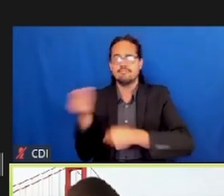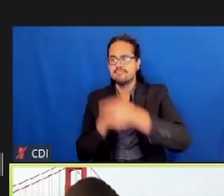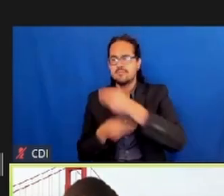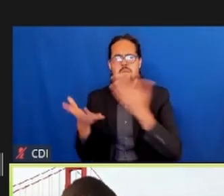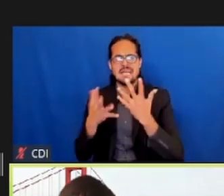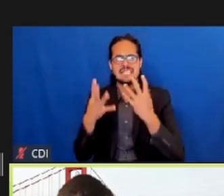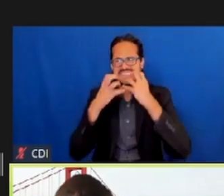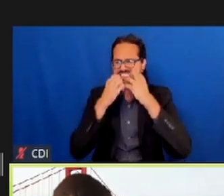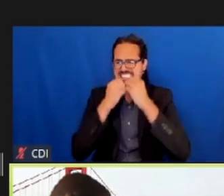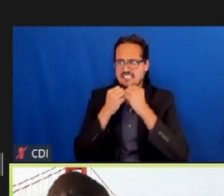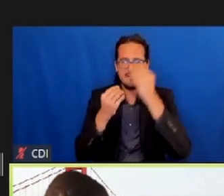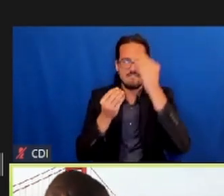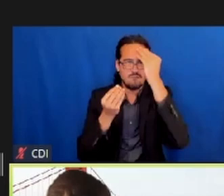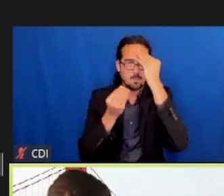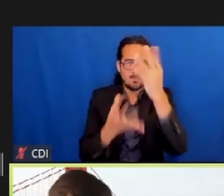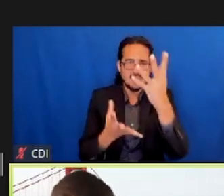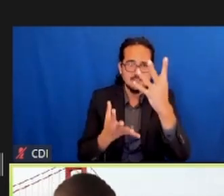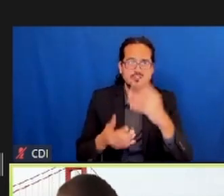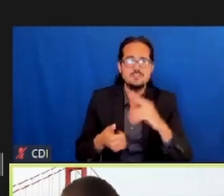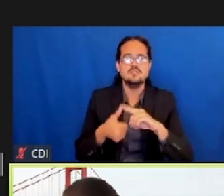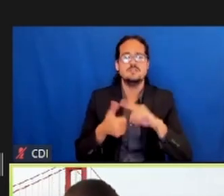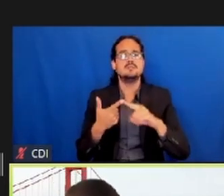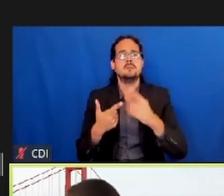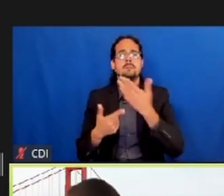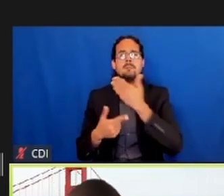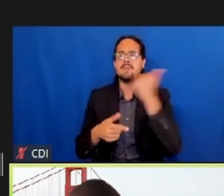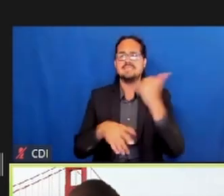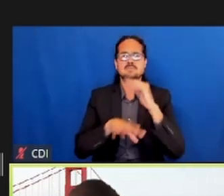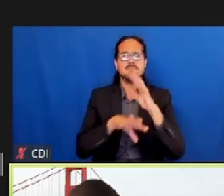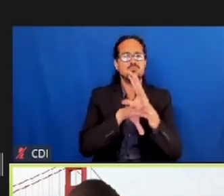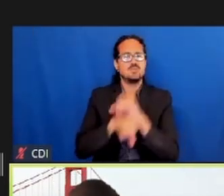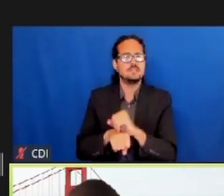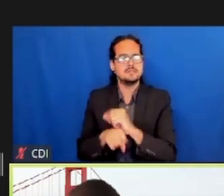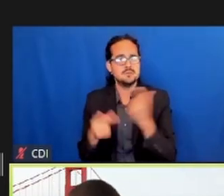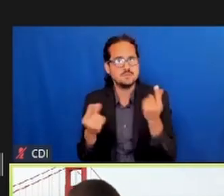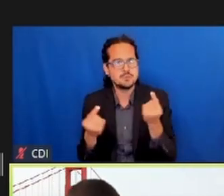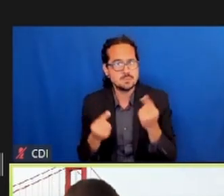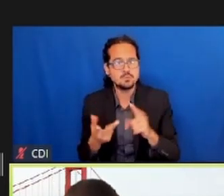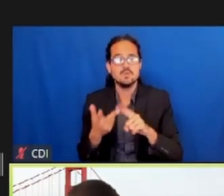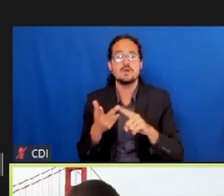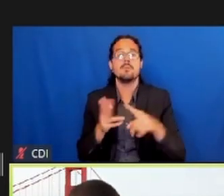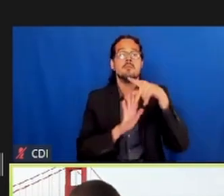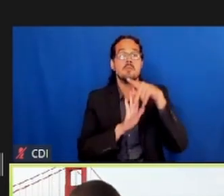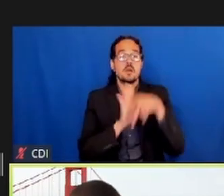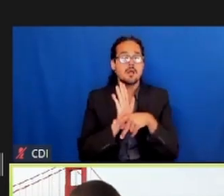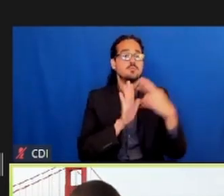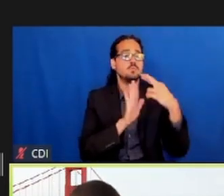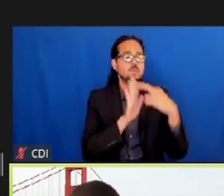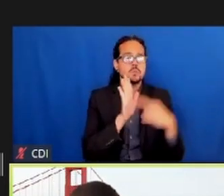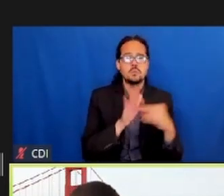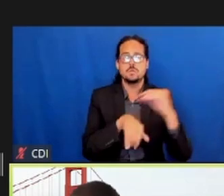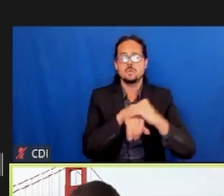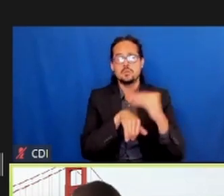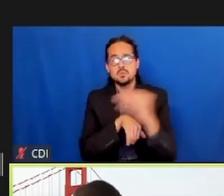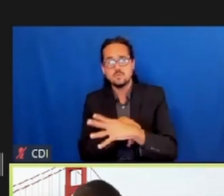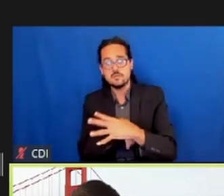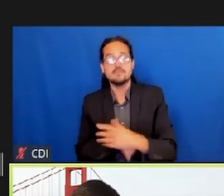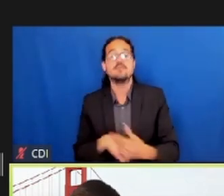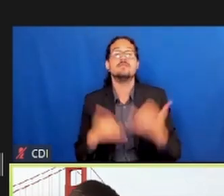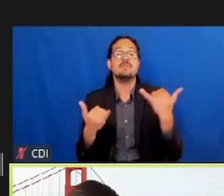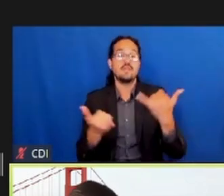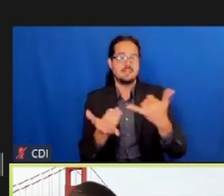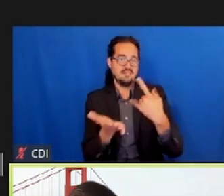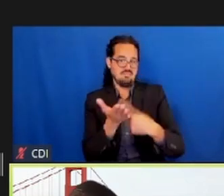of key stakeholders in the county. And I'm just going to cover a few of them. Some of them have been the Marin